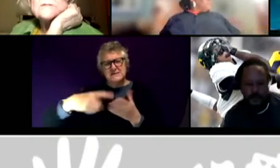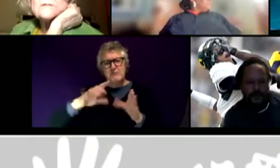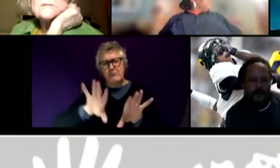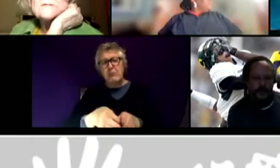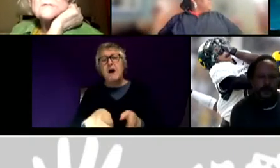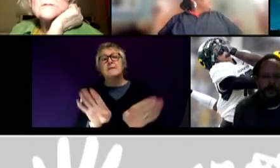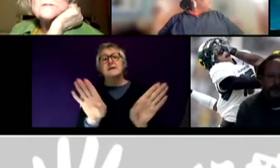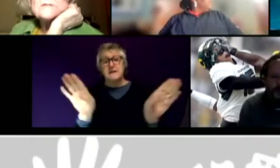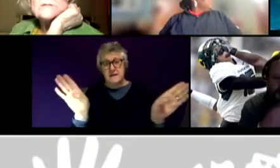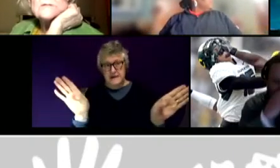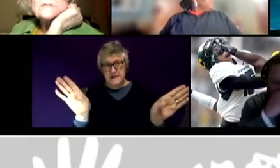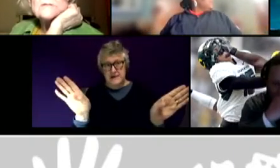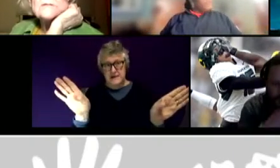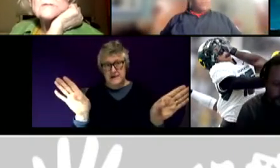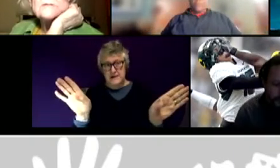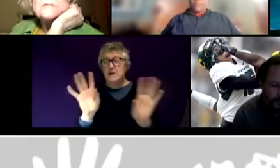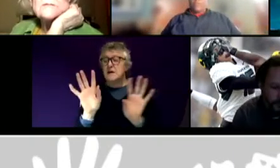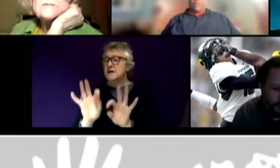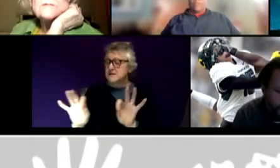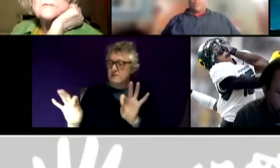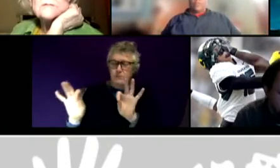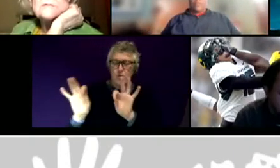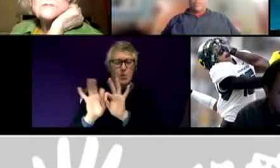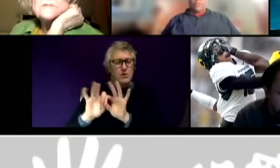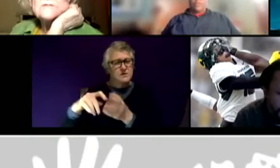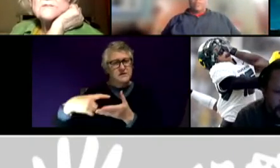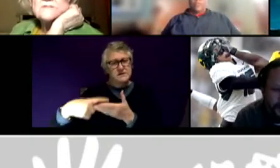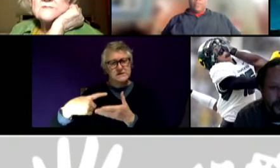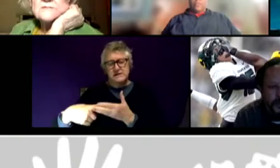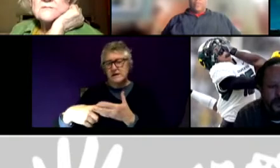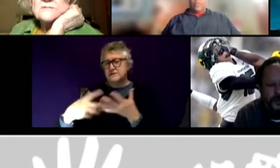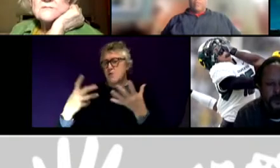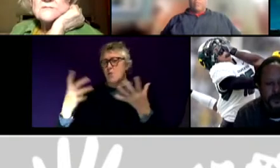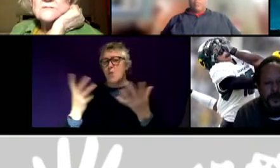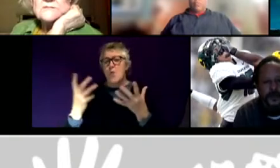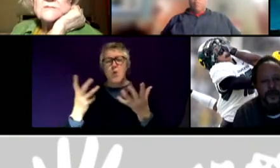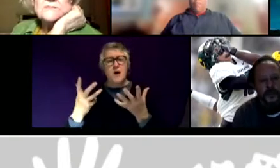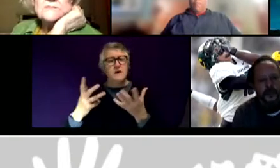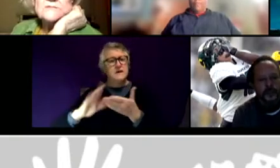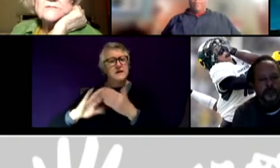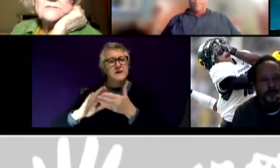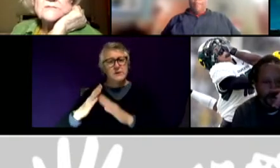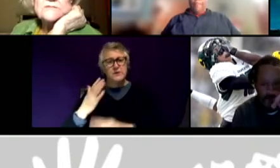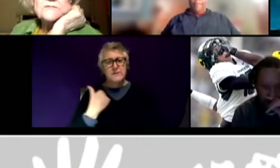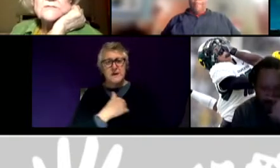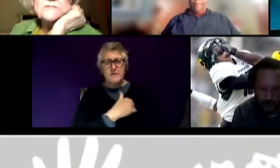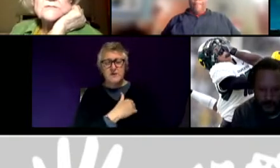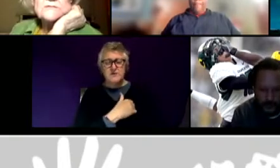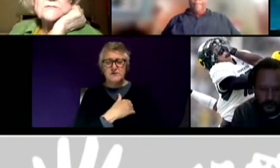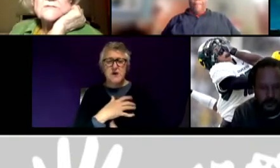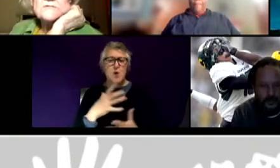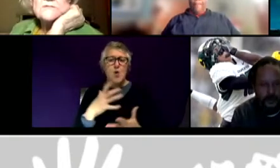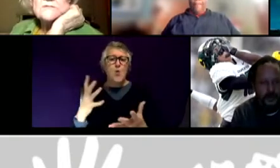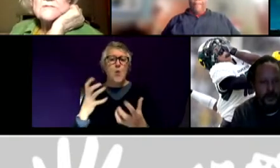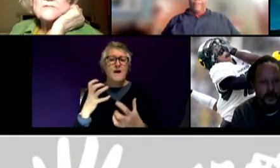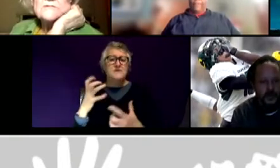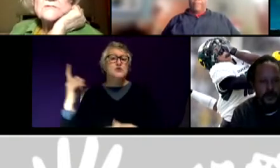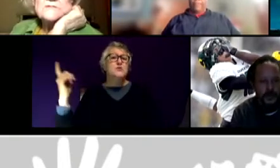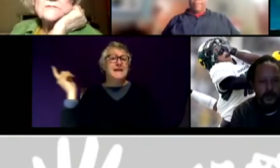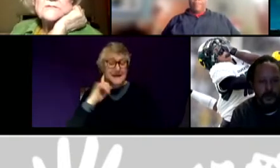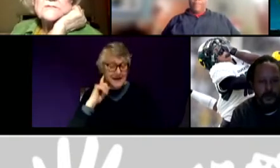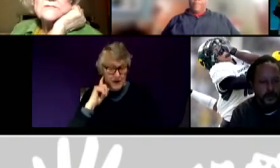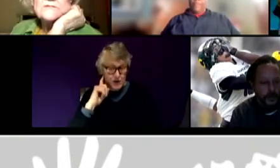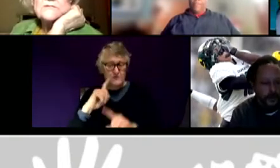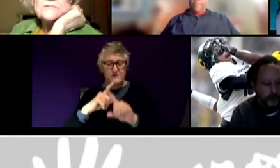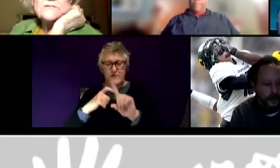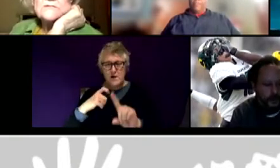about what community members would like to hear from the PCCEP. What would community members like the PCCEP to